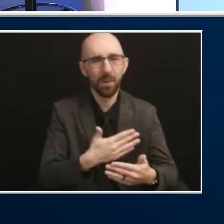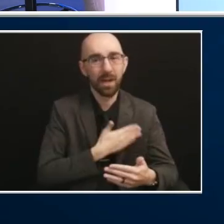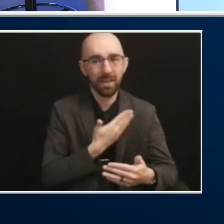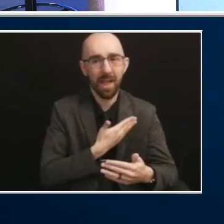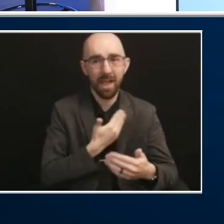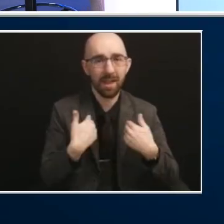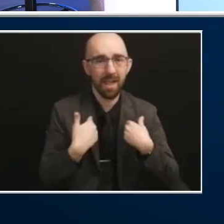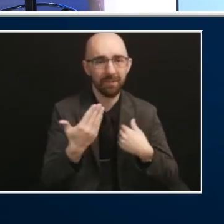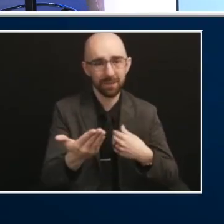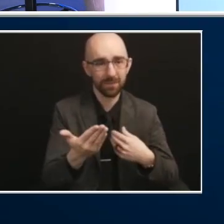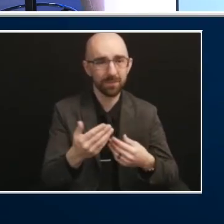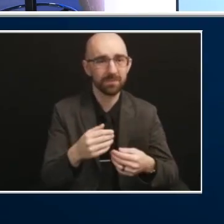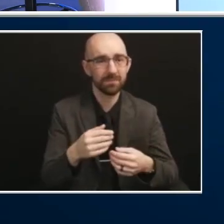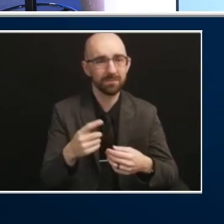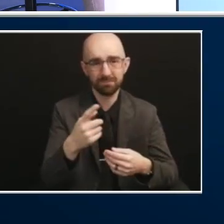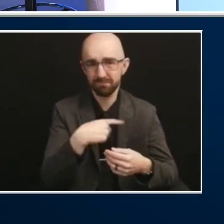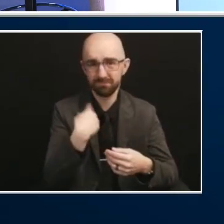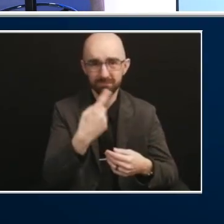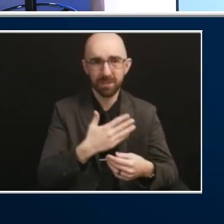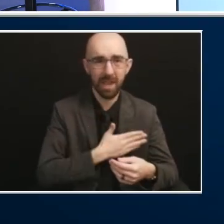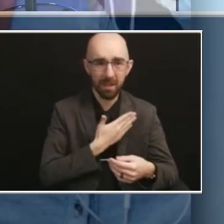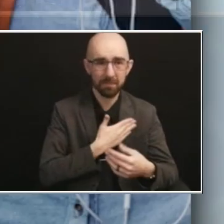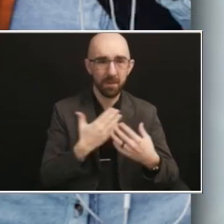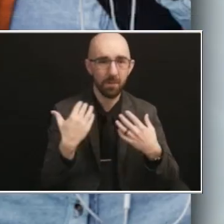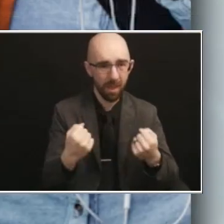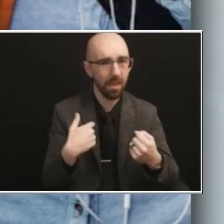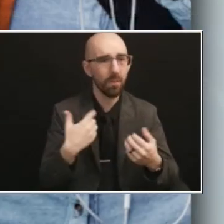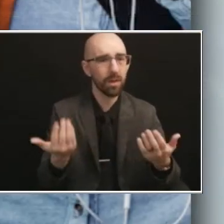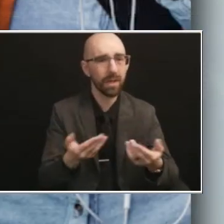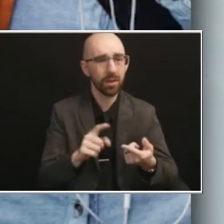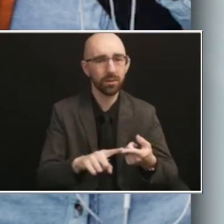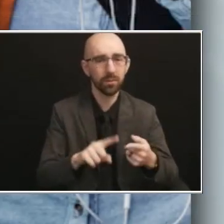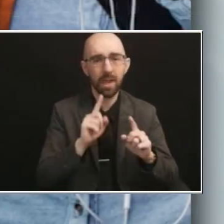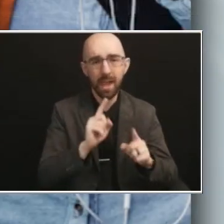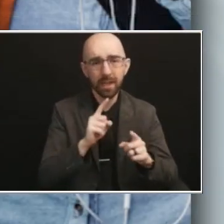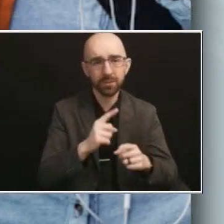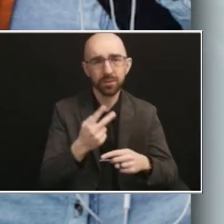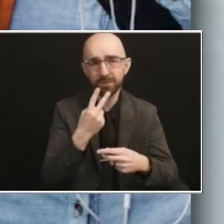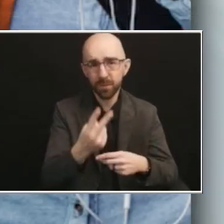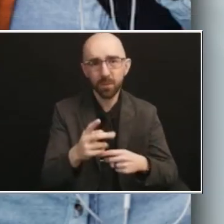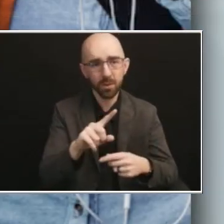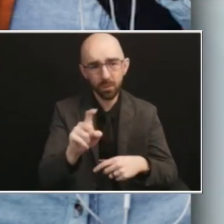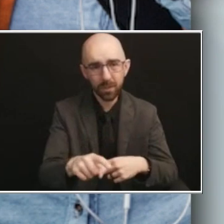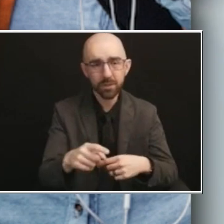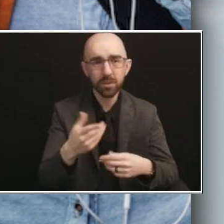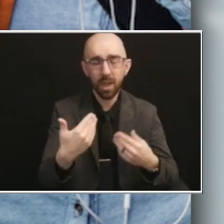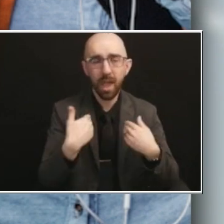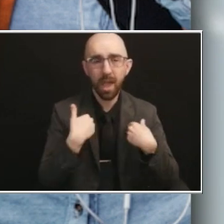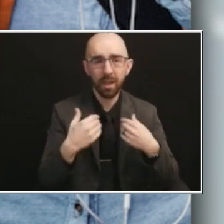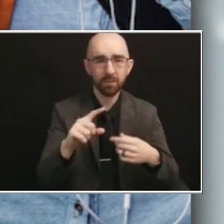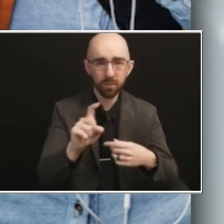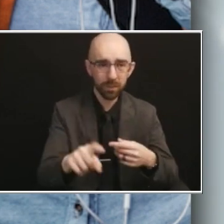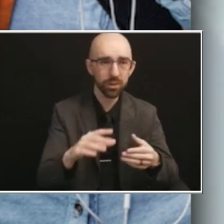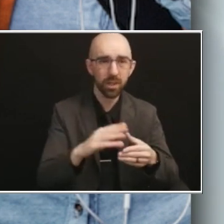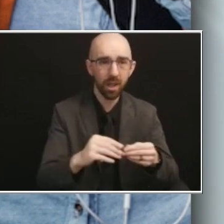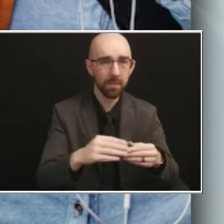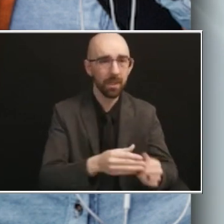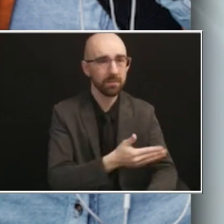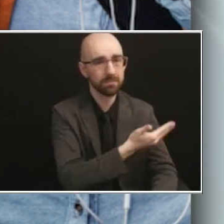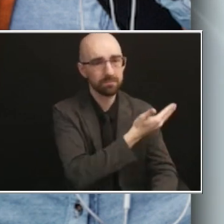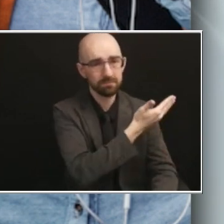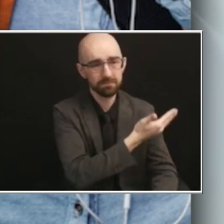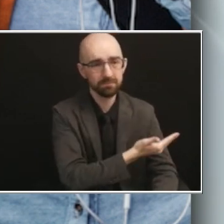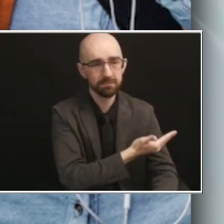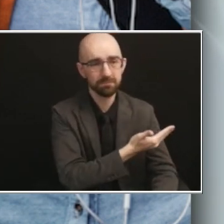have you looking so happy and well. We're here to answer our viewer questions as well. So if you have a question or a comment that you'd like us to read out